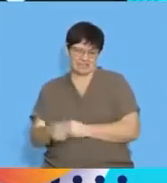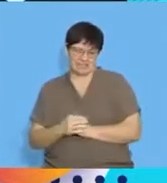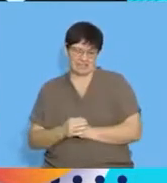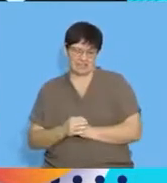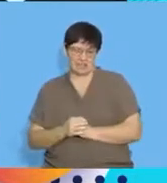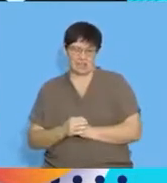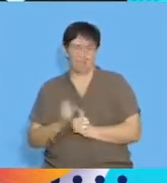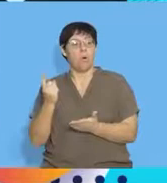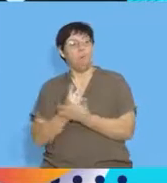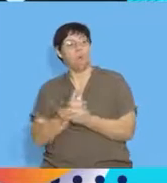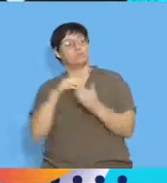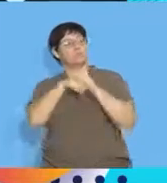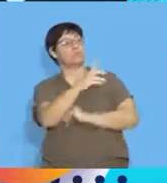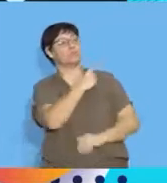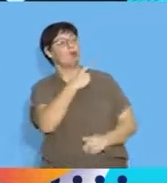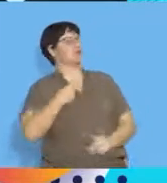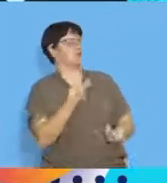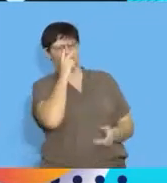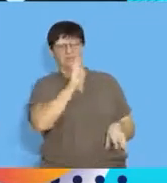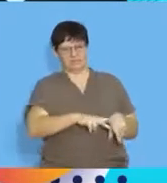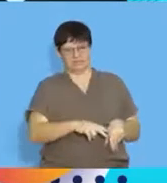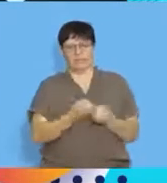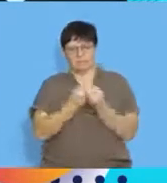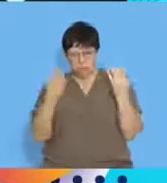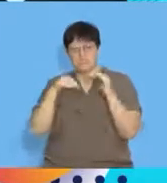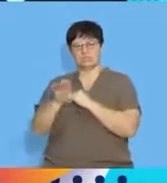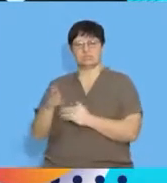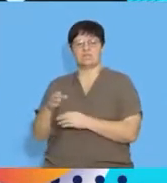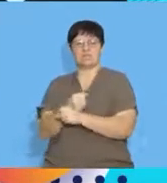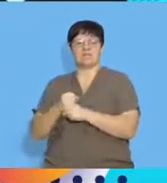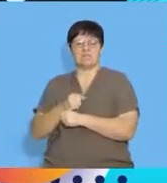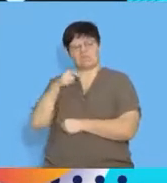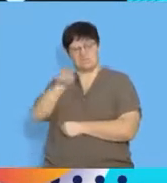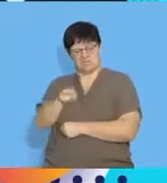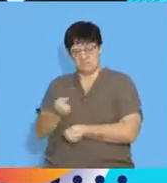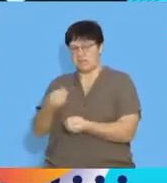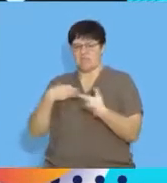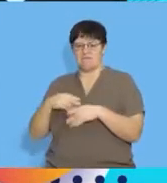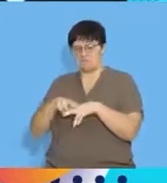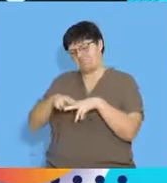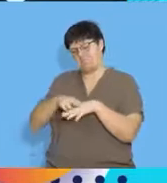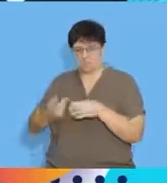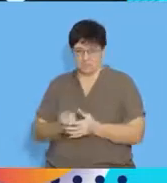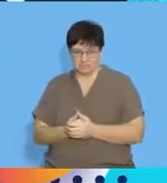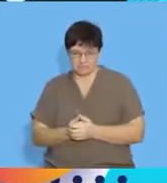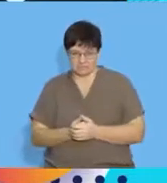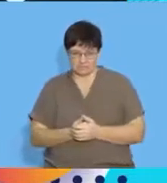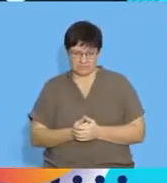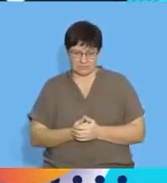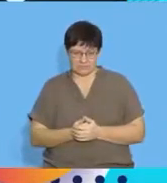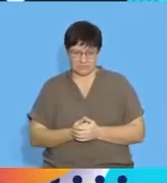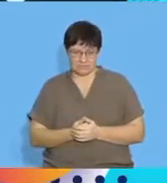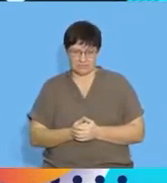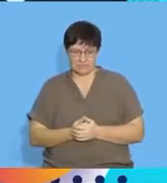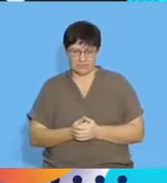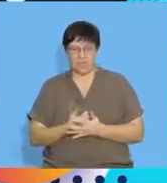don't always have to go to a doctor. Most of the treatments, you can go to your chemist, which is actually